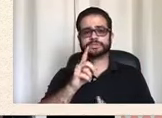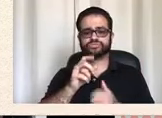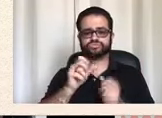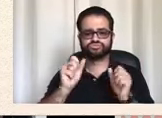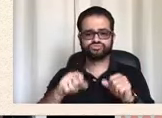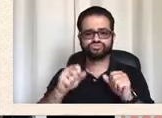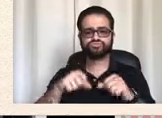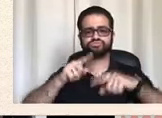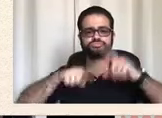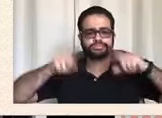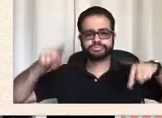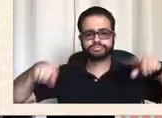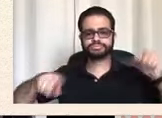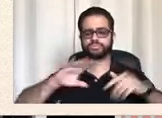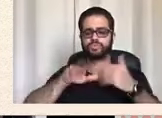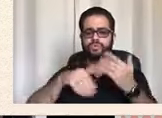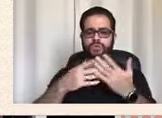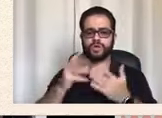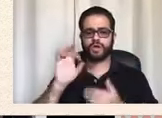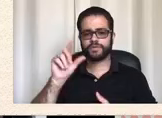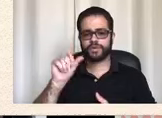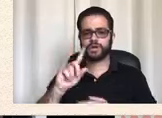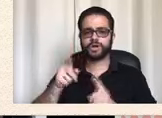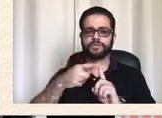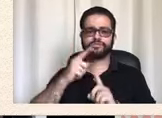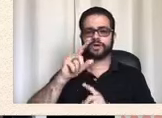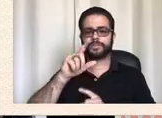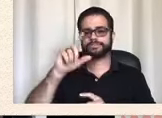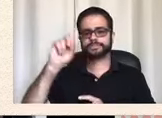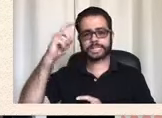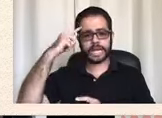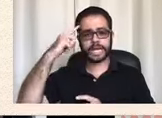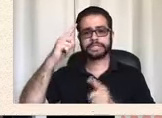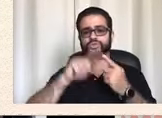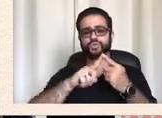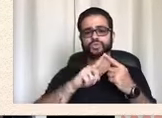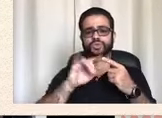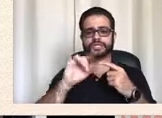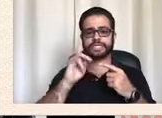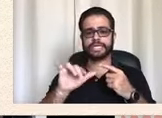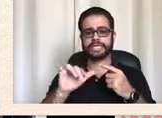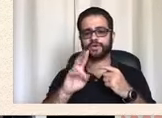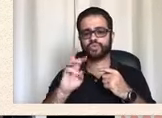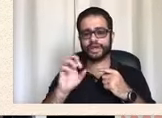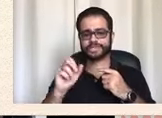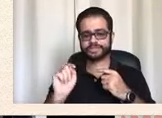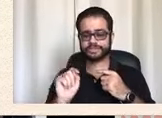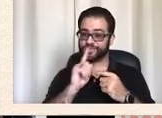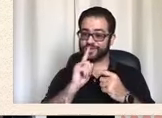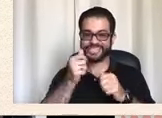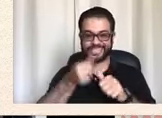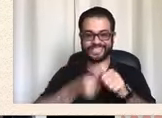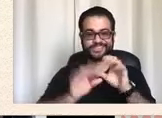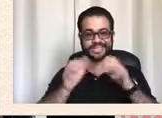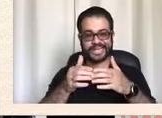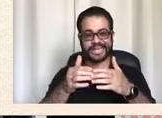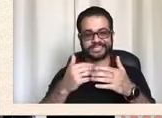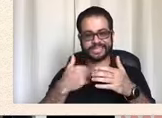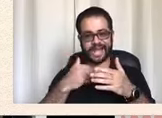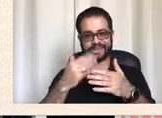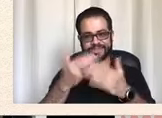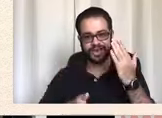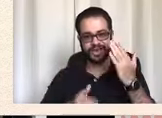the state of Florida, from the Panhandle all the way down to Key West. And actually, I mean, each class really has that. I mean, we really try to get people